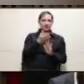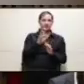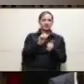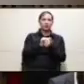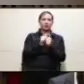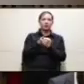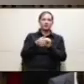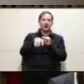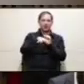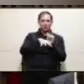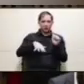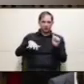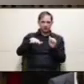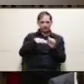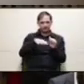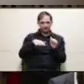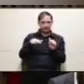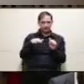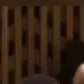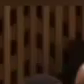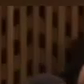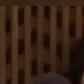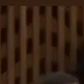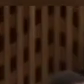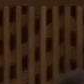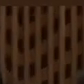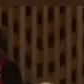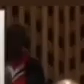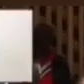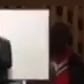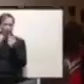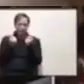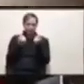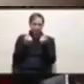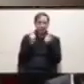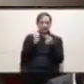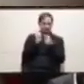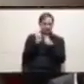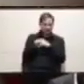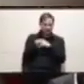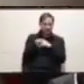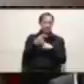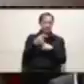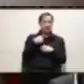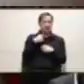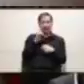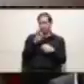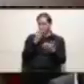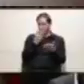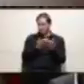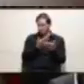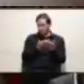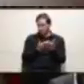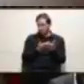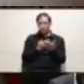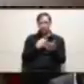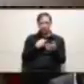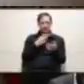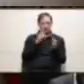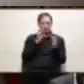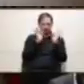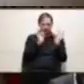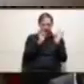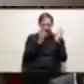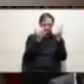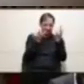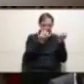ground, the whole amount has been spent, but if possible, we can also give maybe the proper figures and